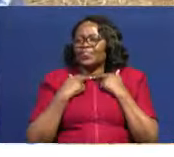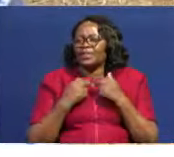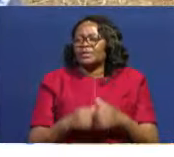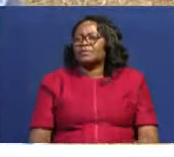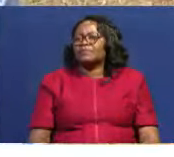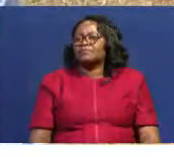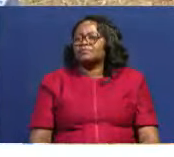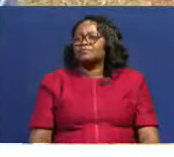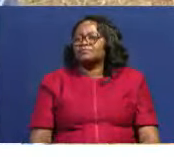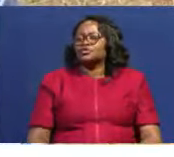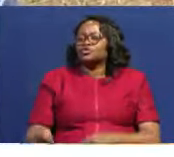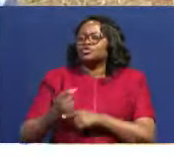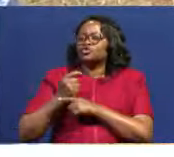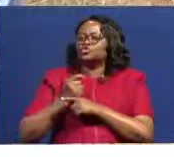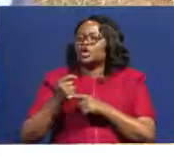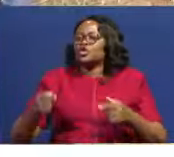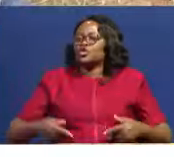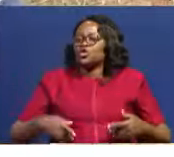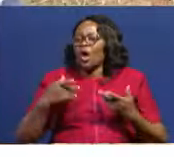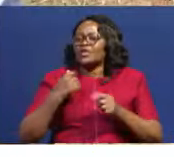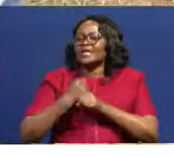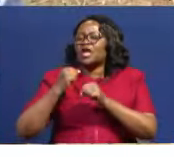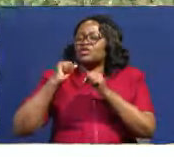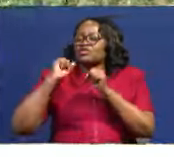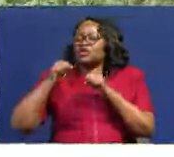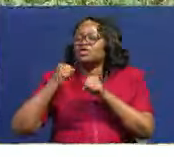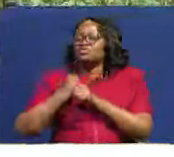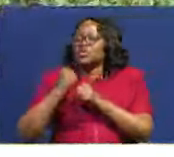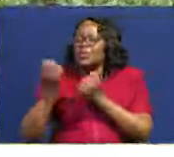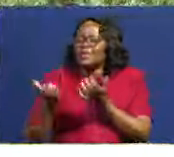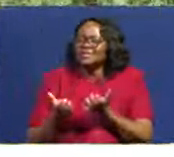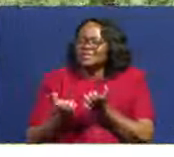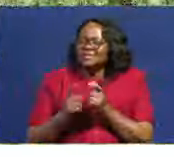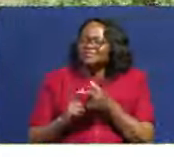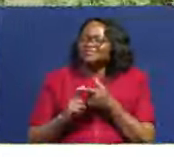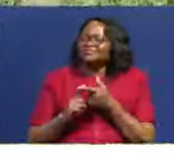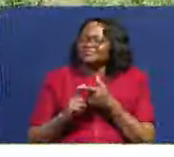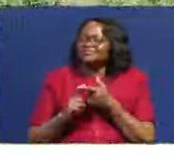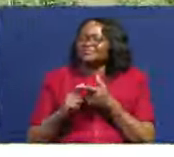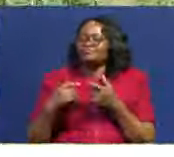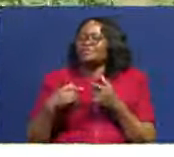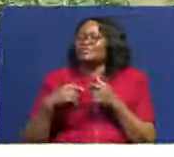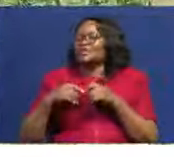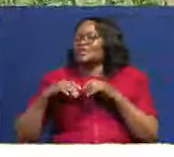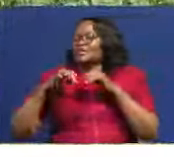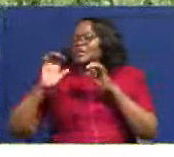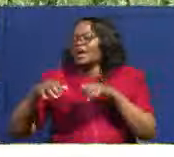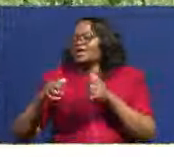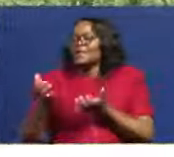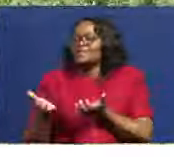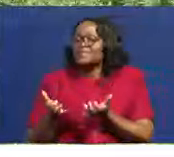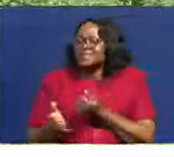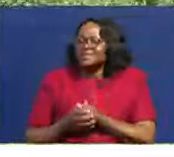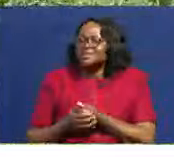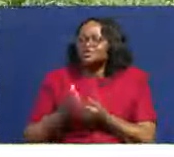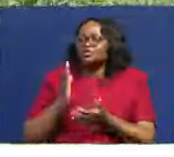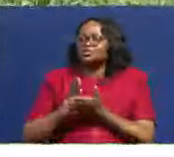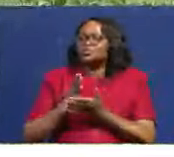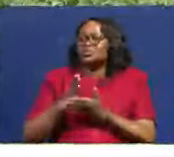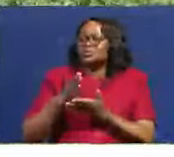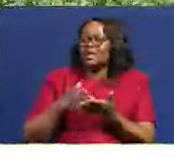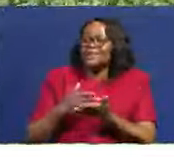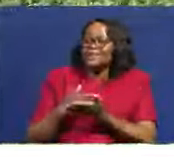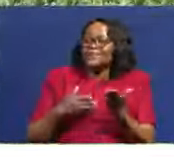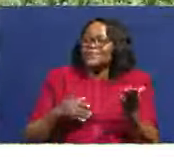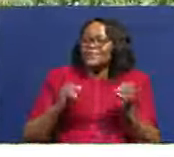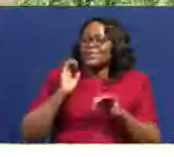then we're also training the young people on how they can do business on that. They know what you're calling agribusiness. You realize that the young people, yes, some of them,